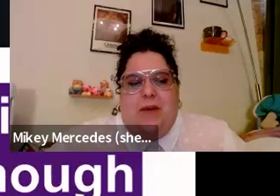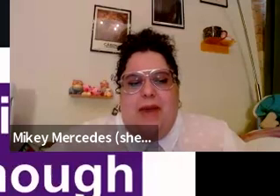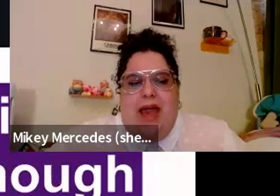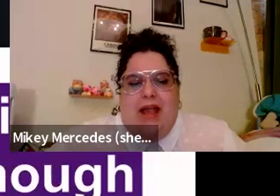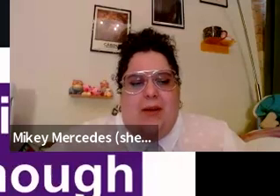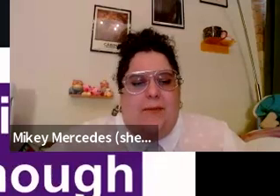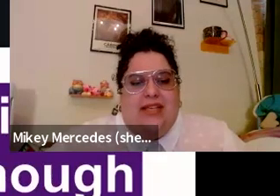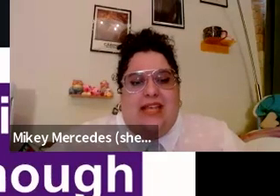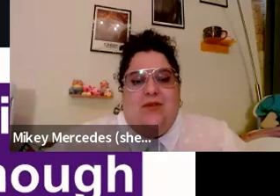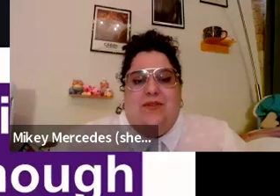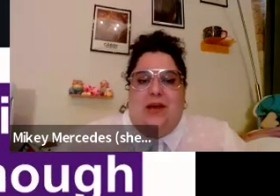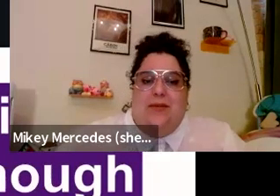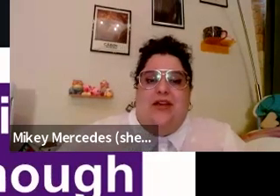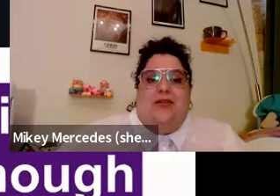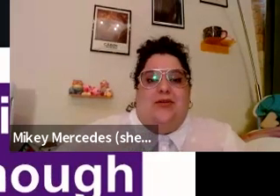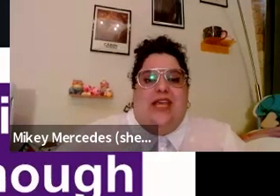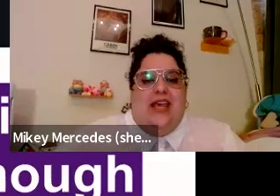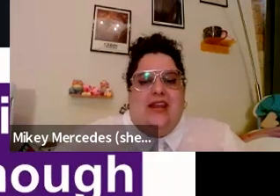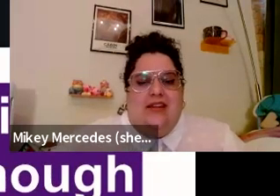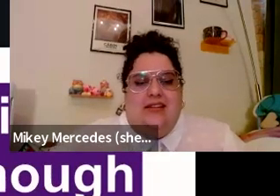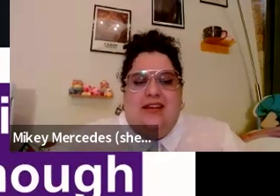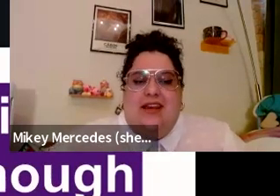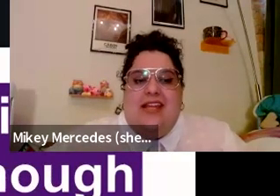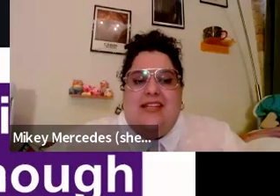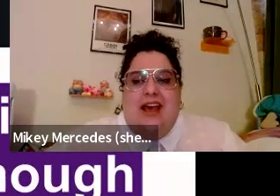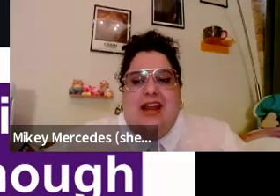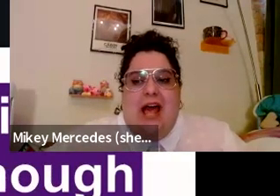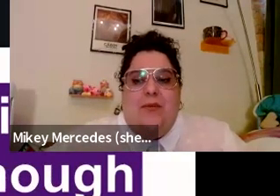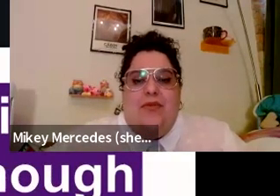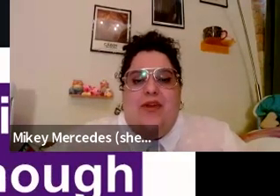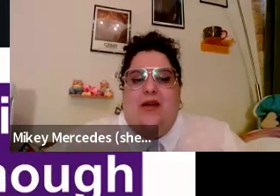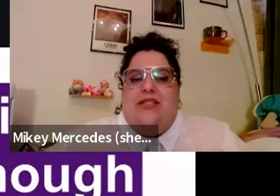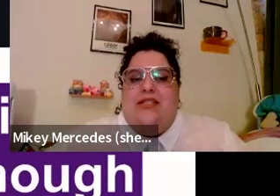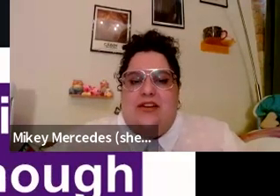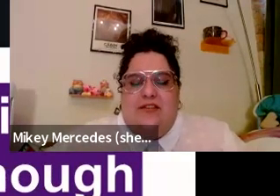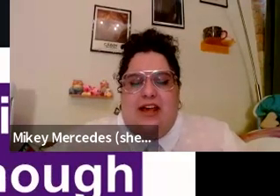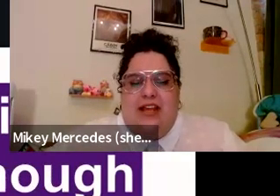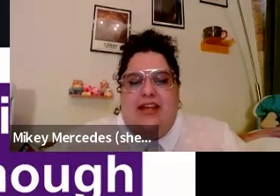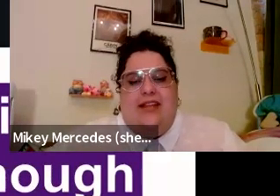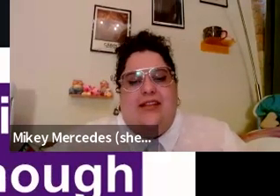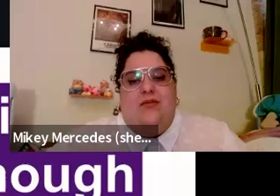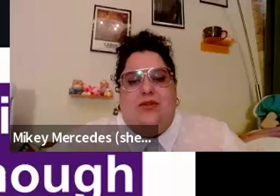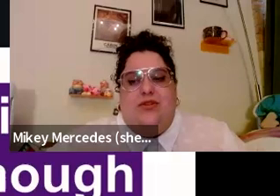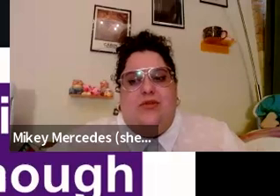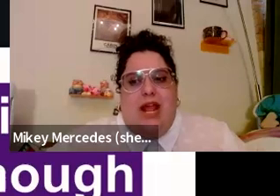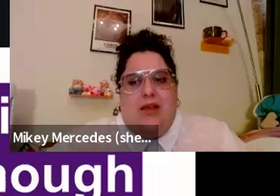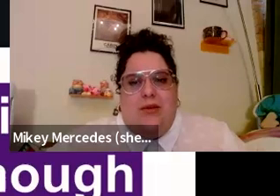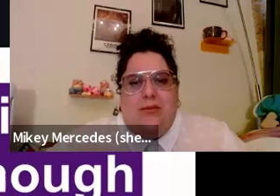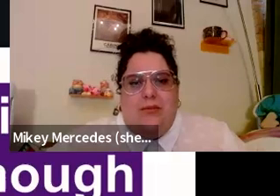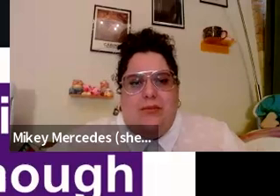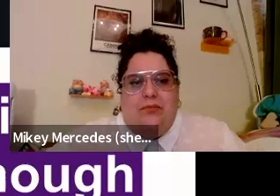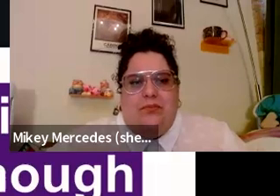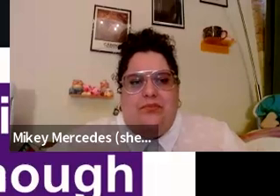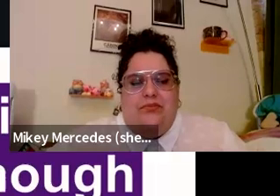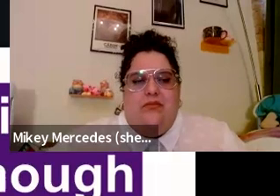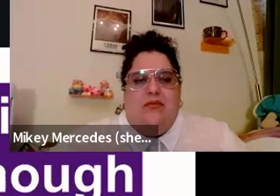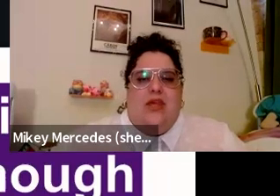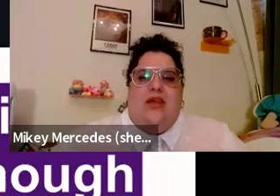get. How does an anti-discrimination law help them in those cases? If enforcement